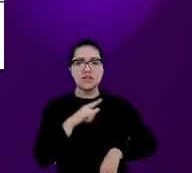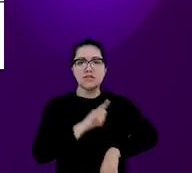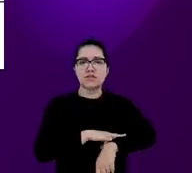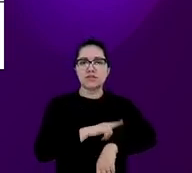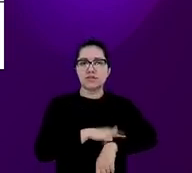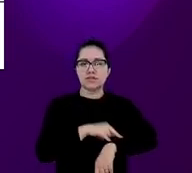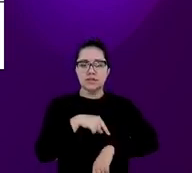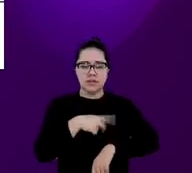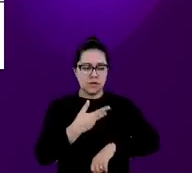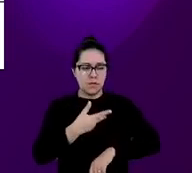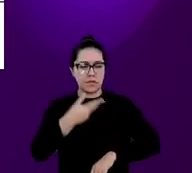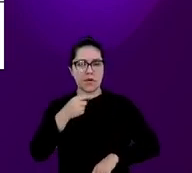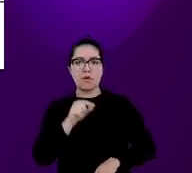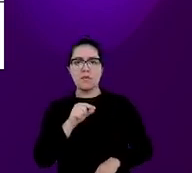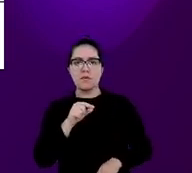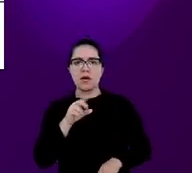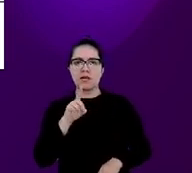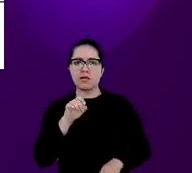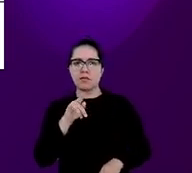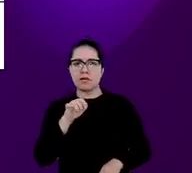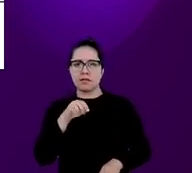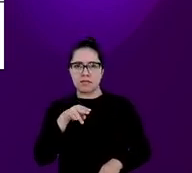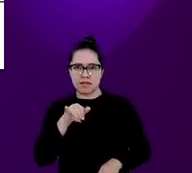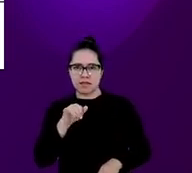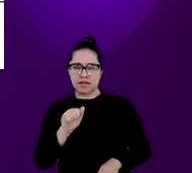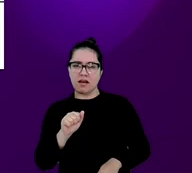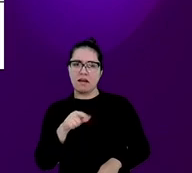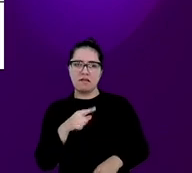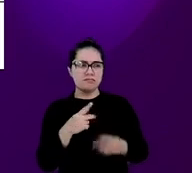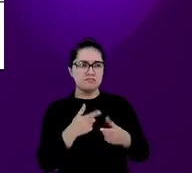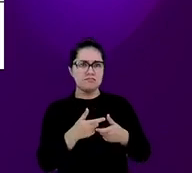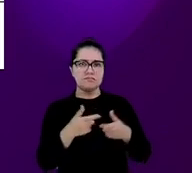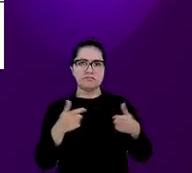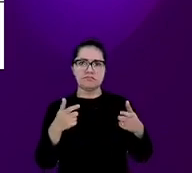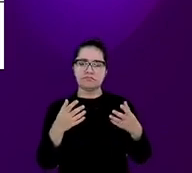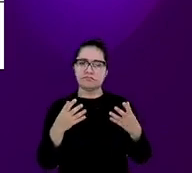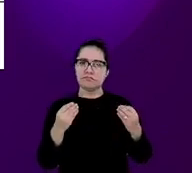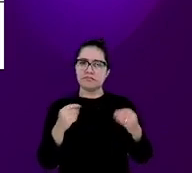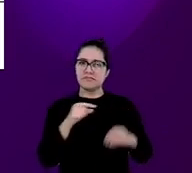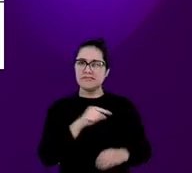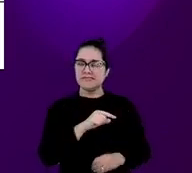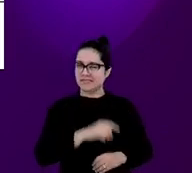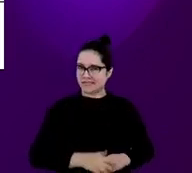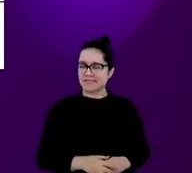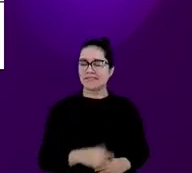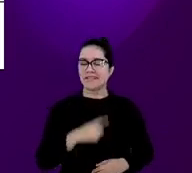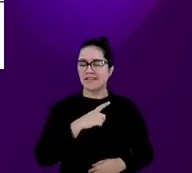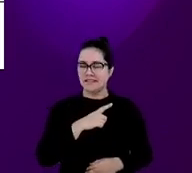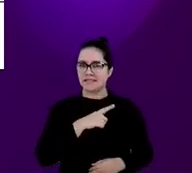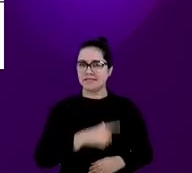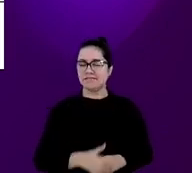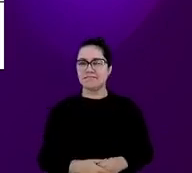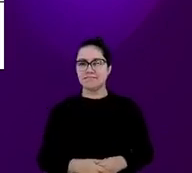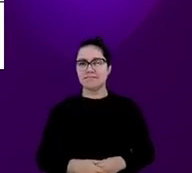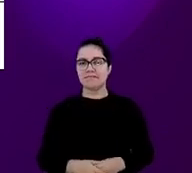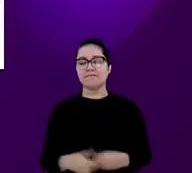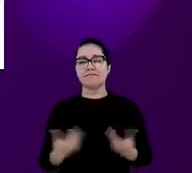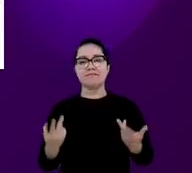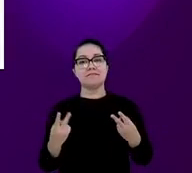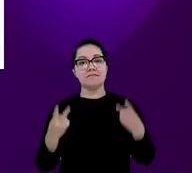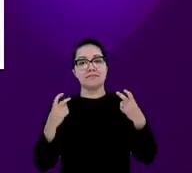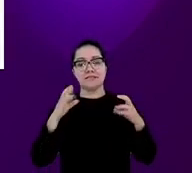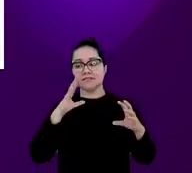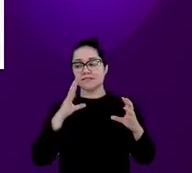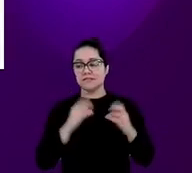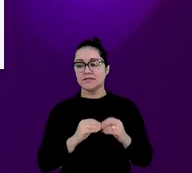the urine of the patient. So showing that it had a huge release of dopamine in